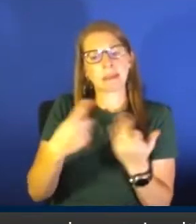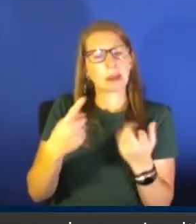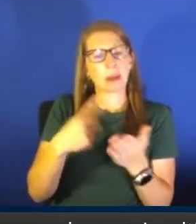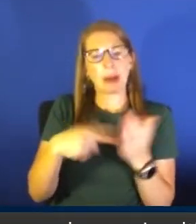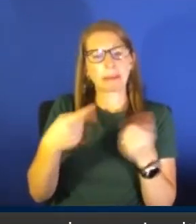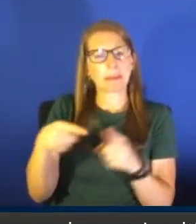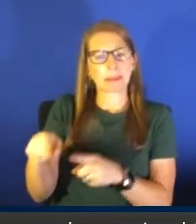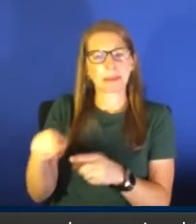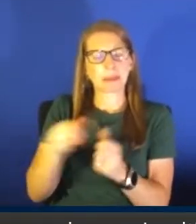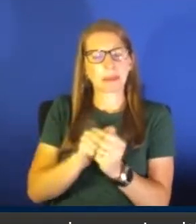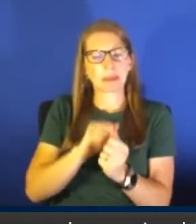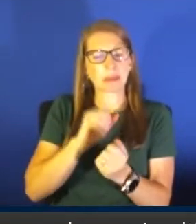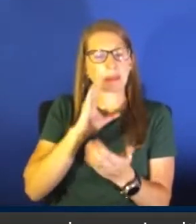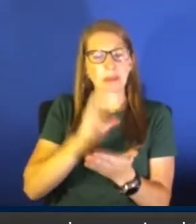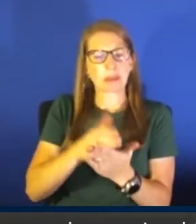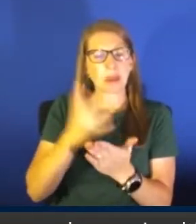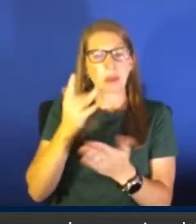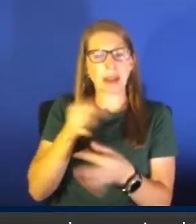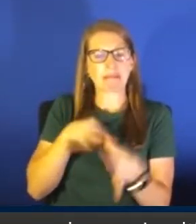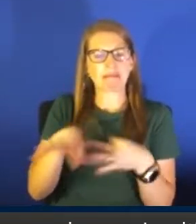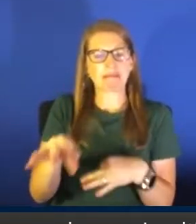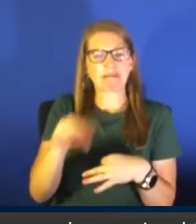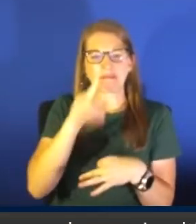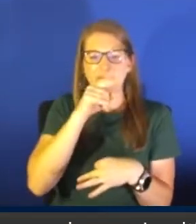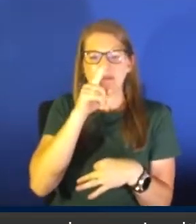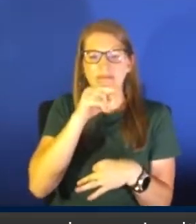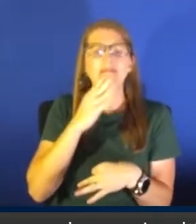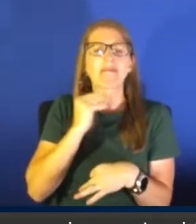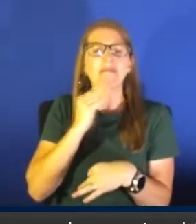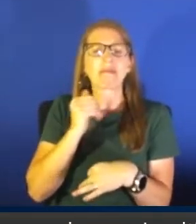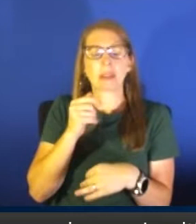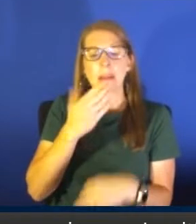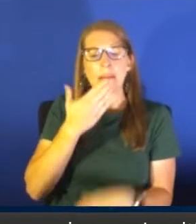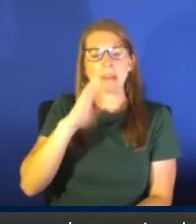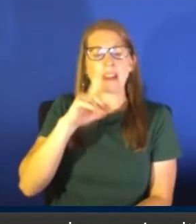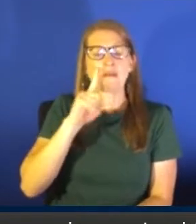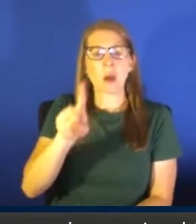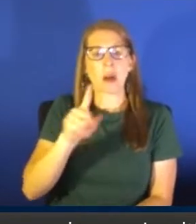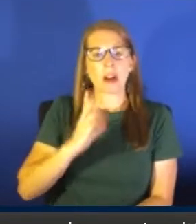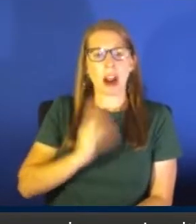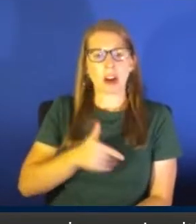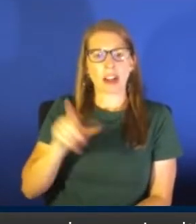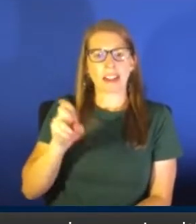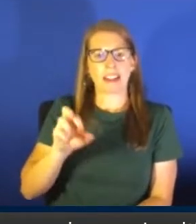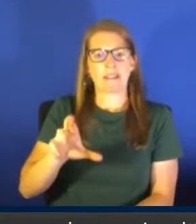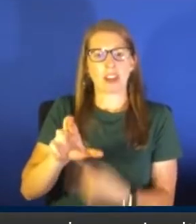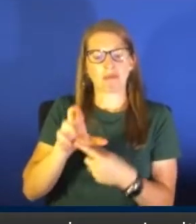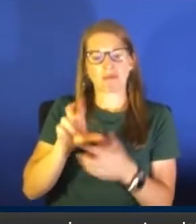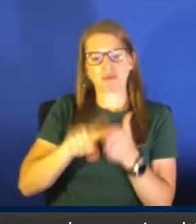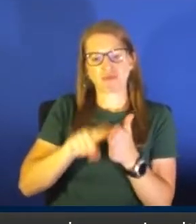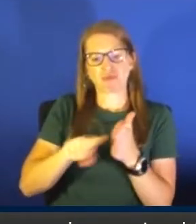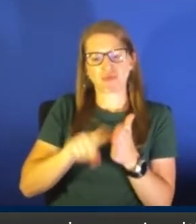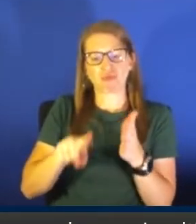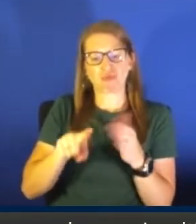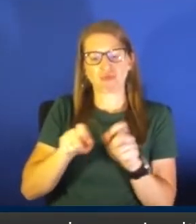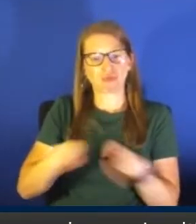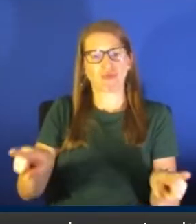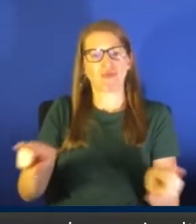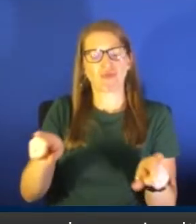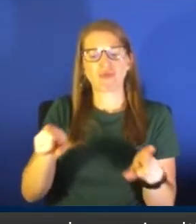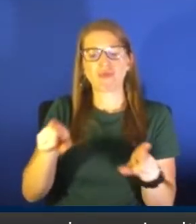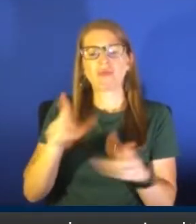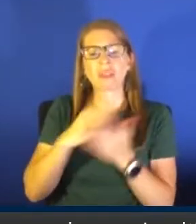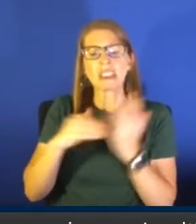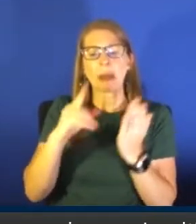and why these substitute sweeteners are so bad for our liver? Yes, Jill. So looking at some of this newest research that's coming out is showing that some